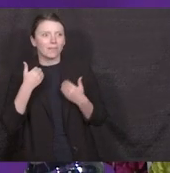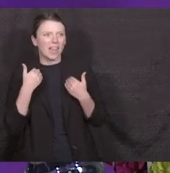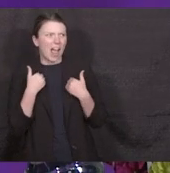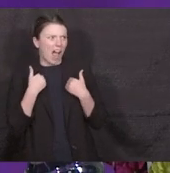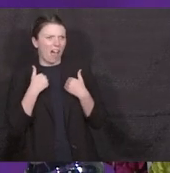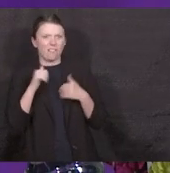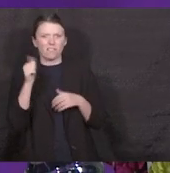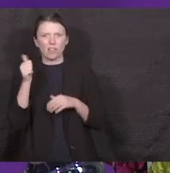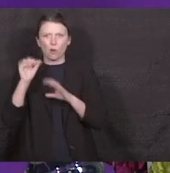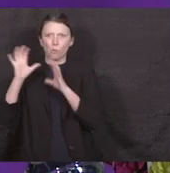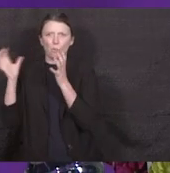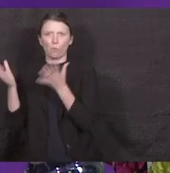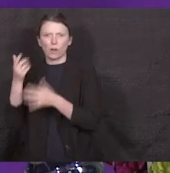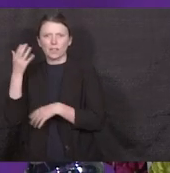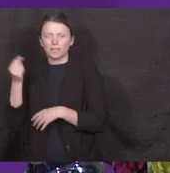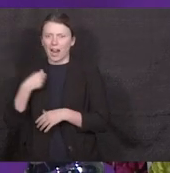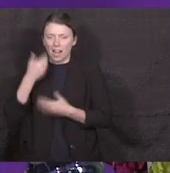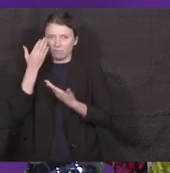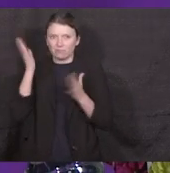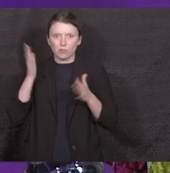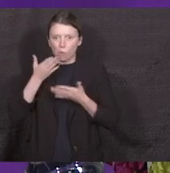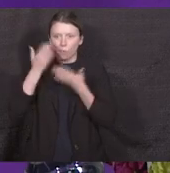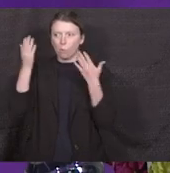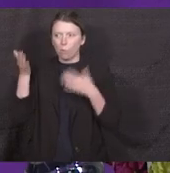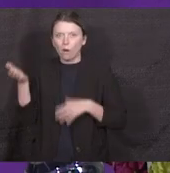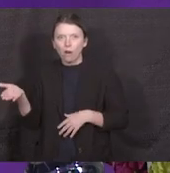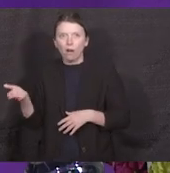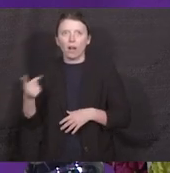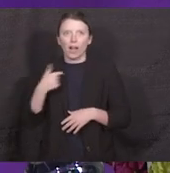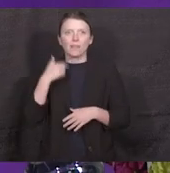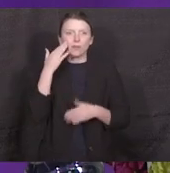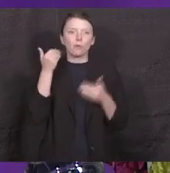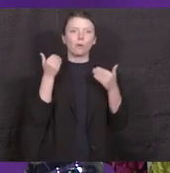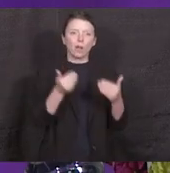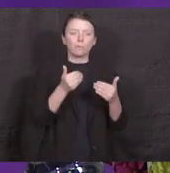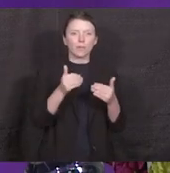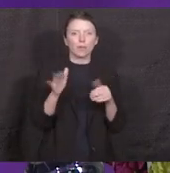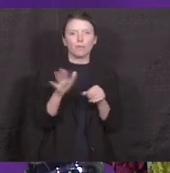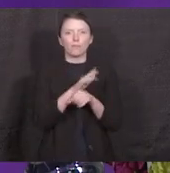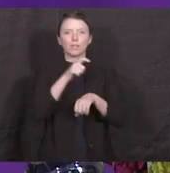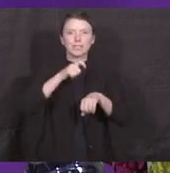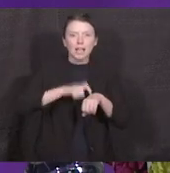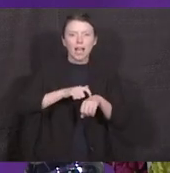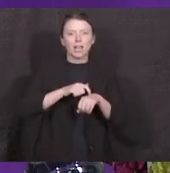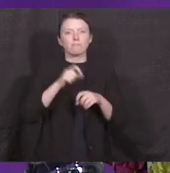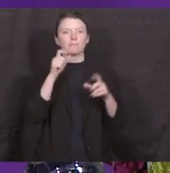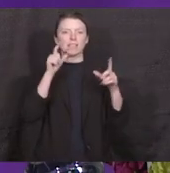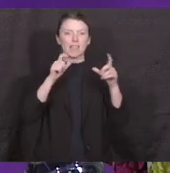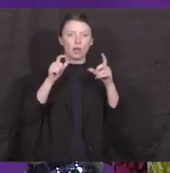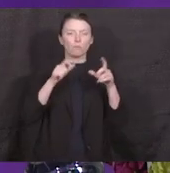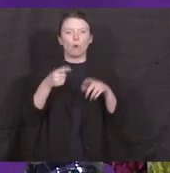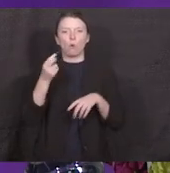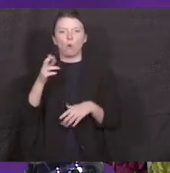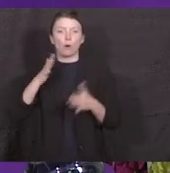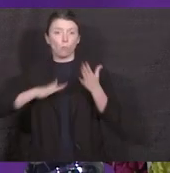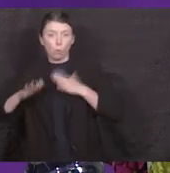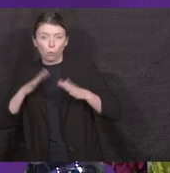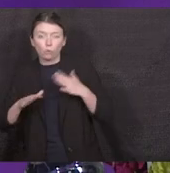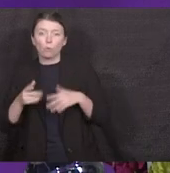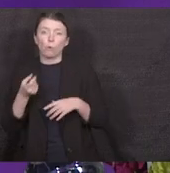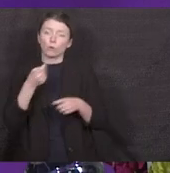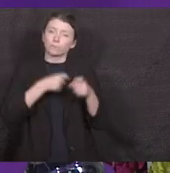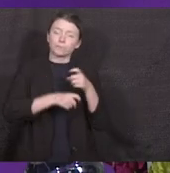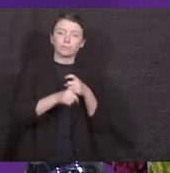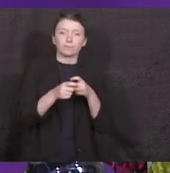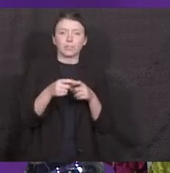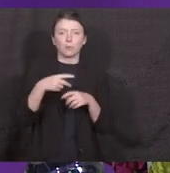world out there in the entertainment industry I didn't know that exists. And a lot of them were like, I think I'm going to do full-time camera. I'm going to go work in wardrobe. I'm actually going to go work in